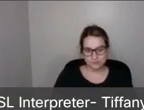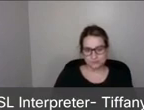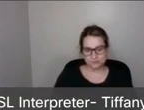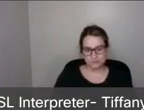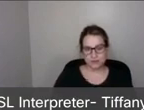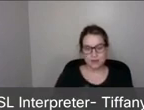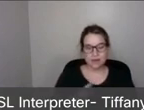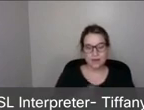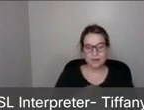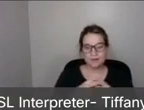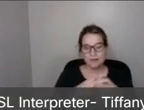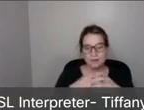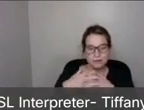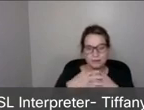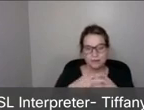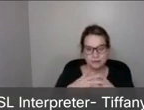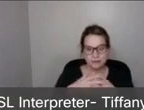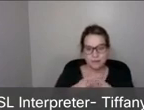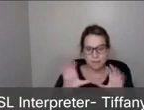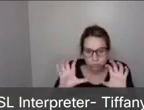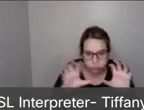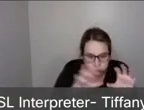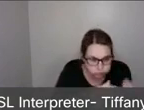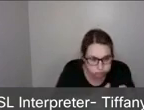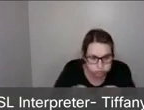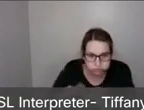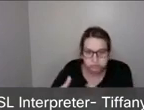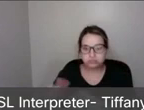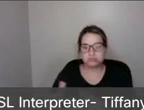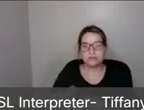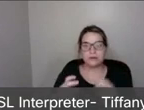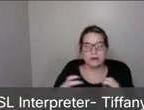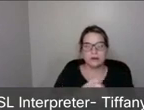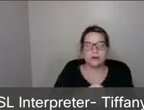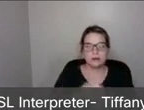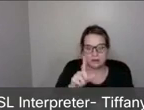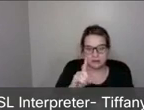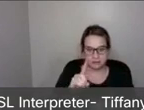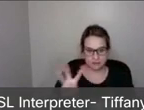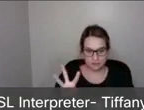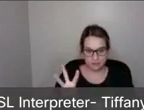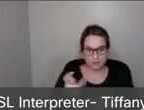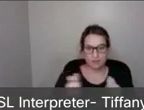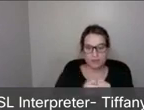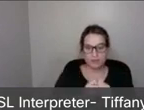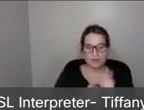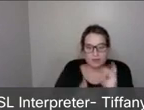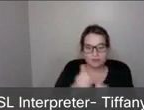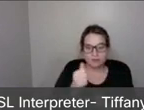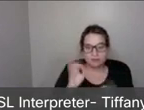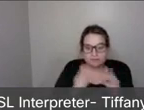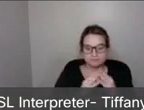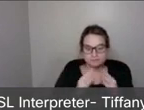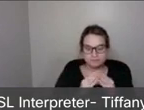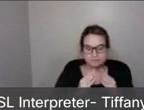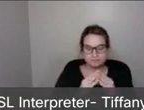Native Americans are packed into the new LD6, along with much of Flagstaff. This